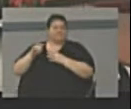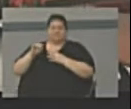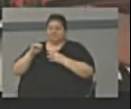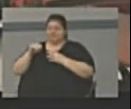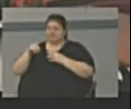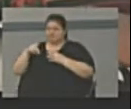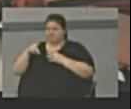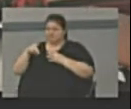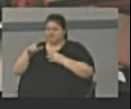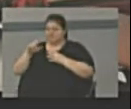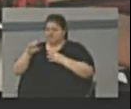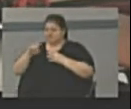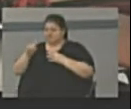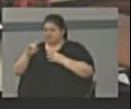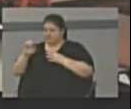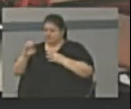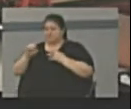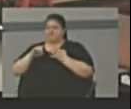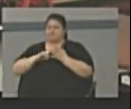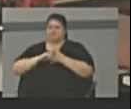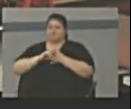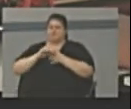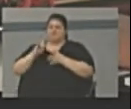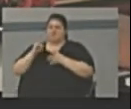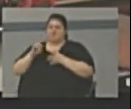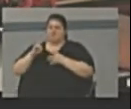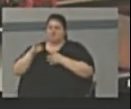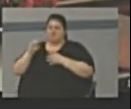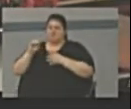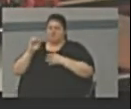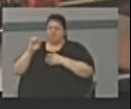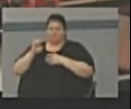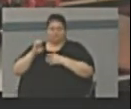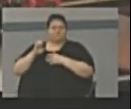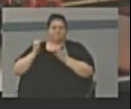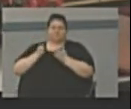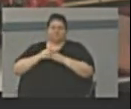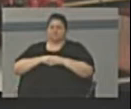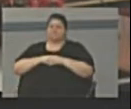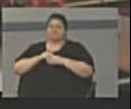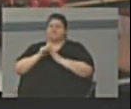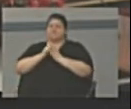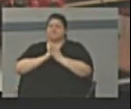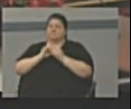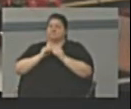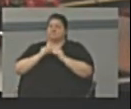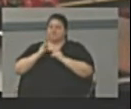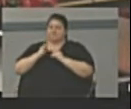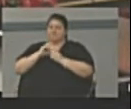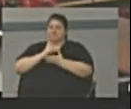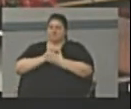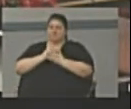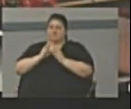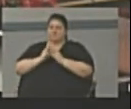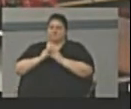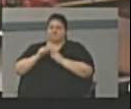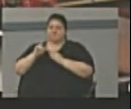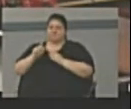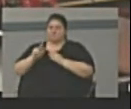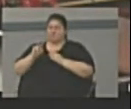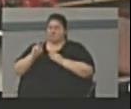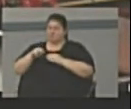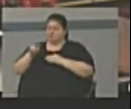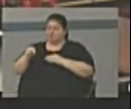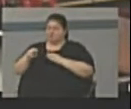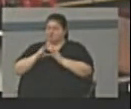Mel? Here. Thank you, Ms. Rao. Moved agenda item number 5, approval of minutes of the 22nd meeting of Monday,